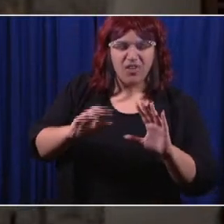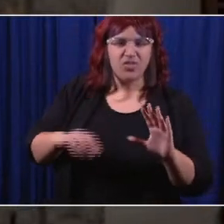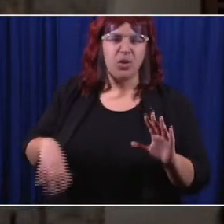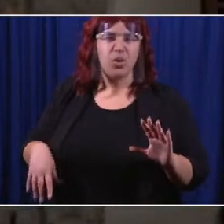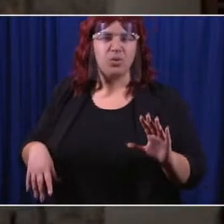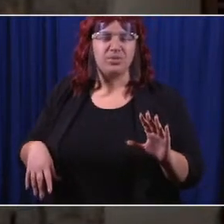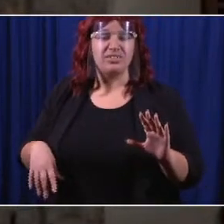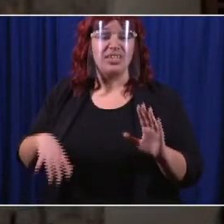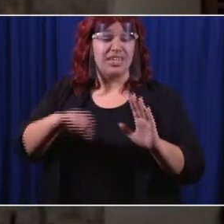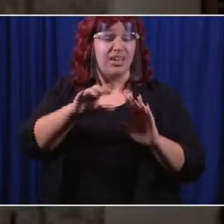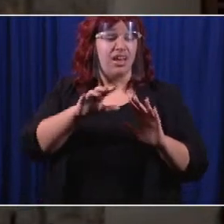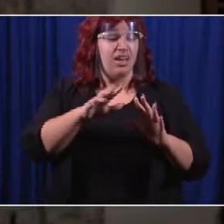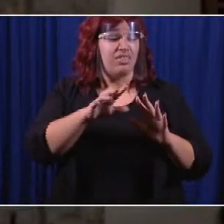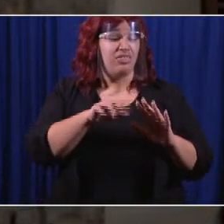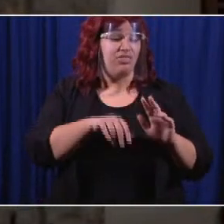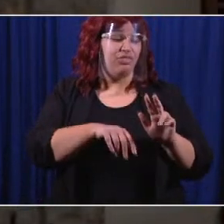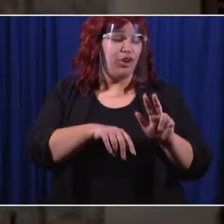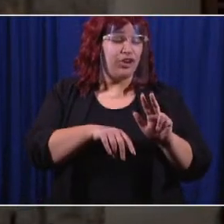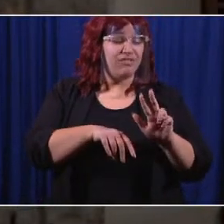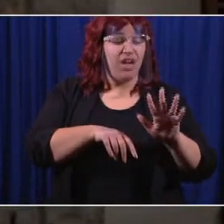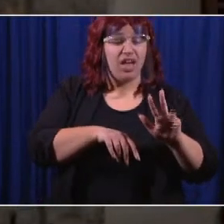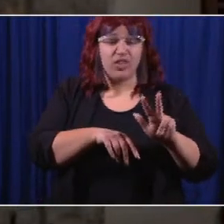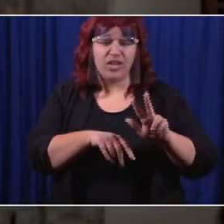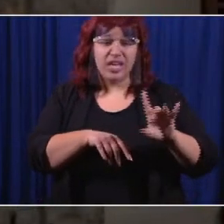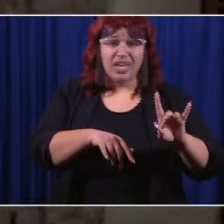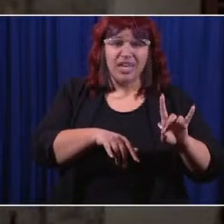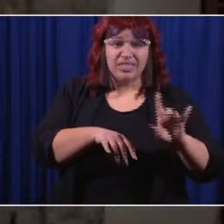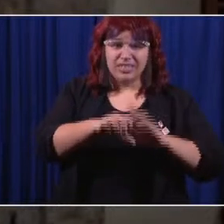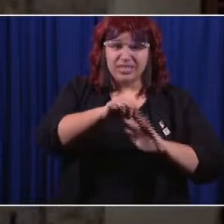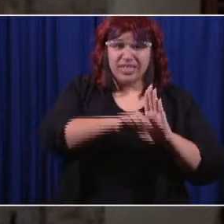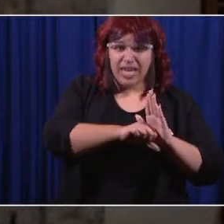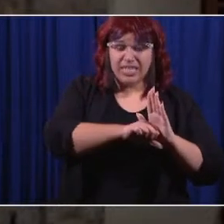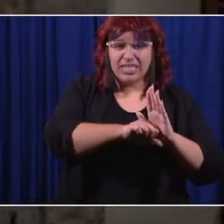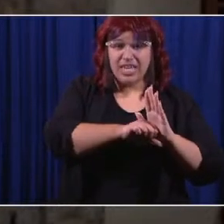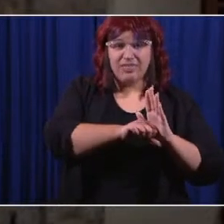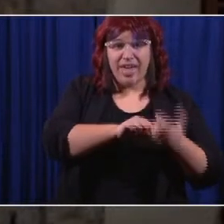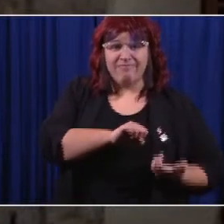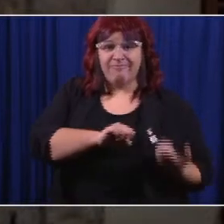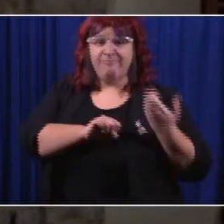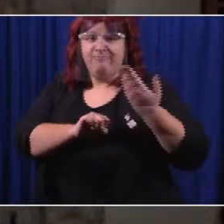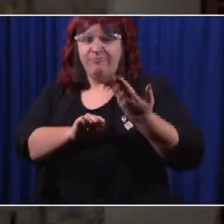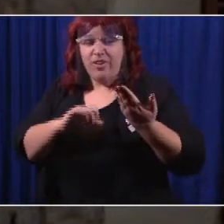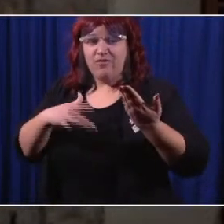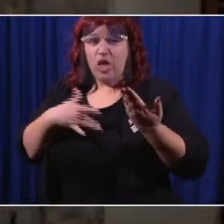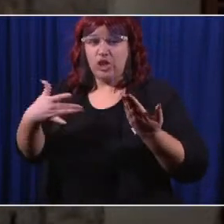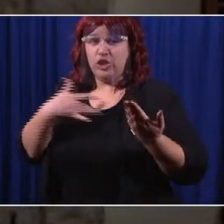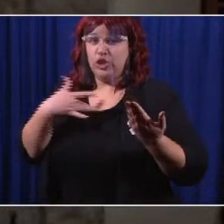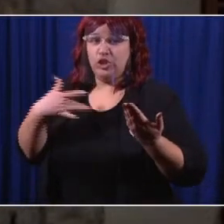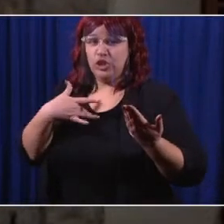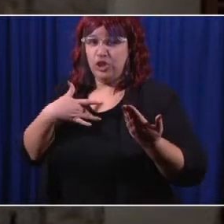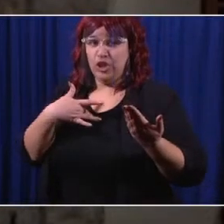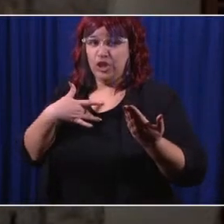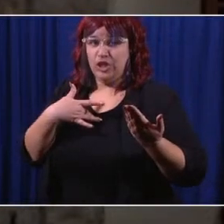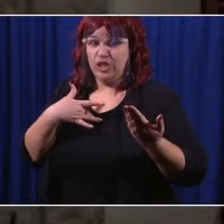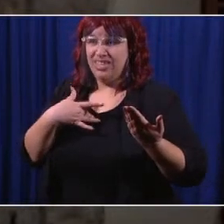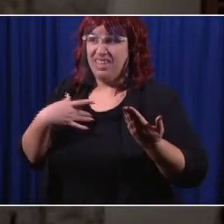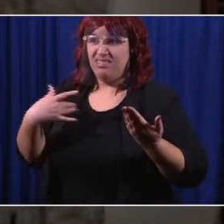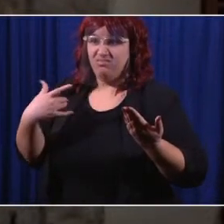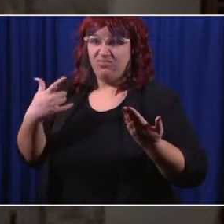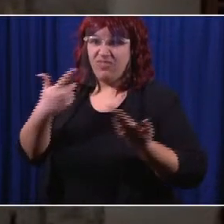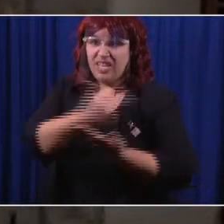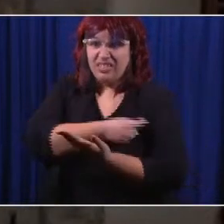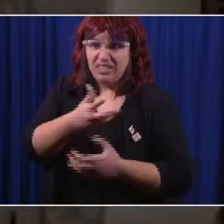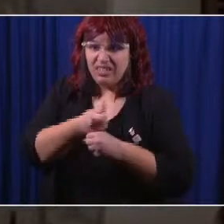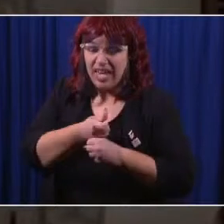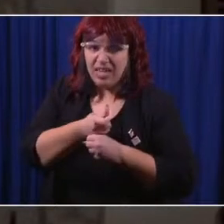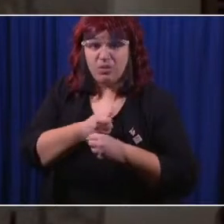expressed concern about the inability or the concern that the government might not get the vaccine out? Yeah. And then second, I'm not